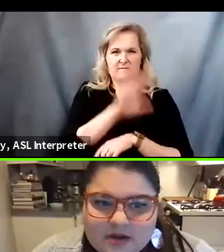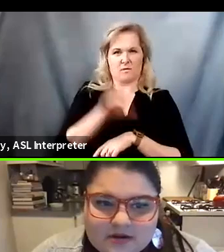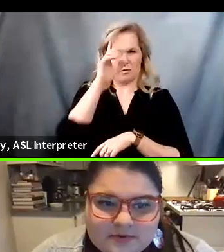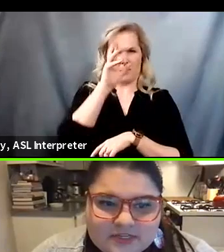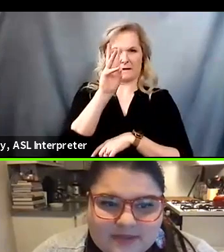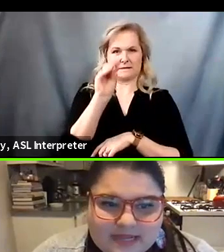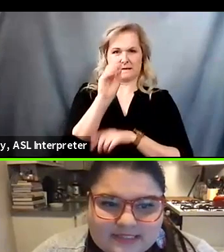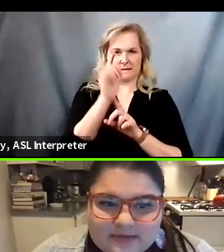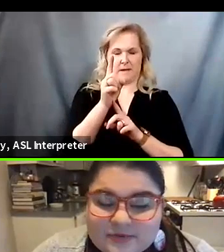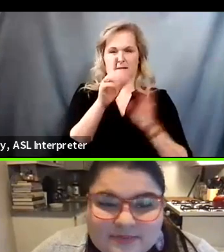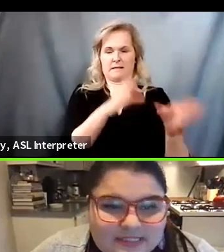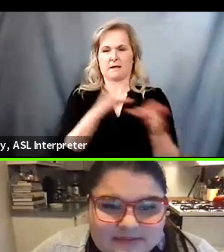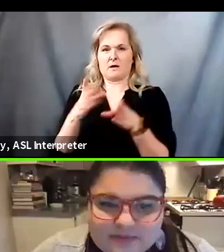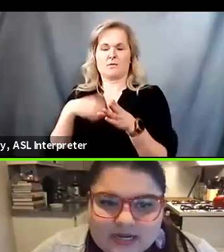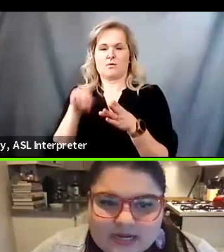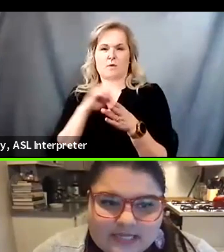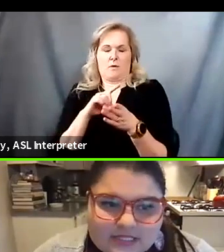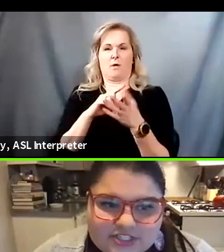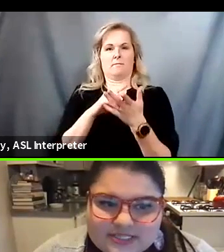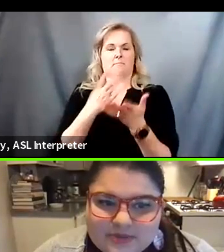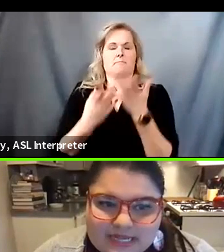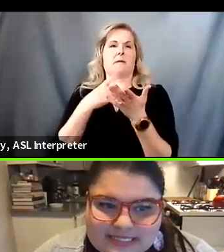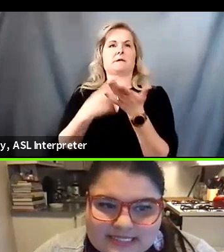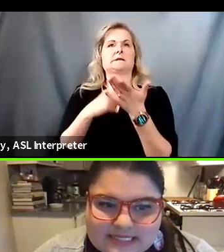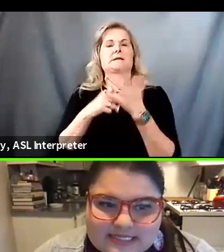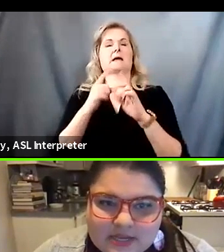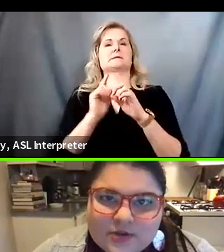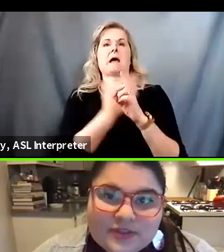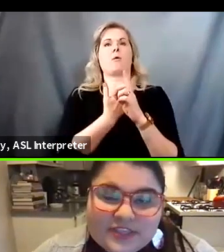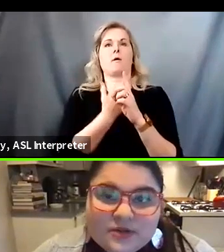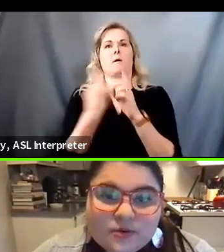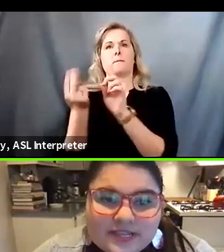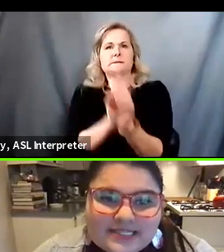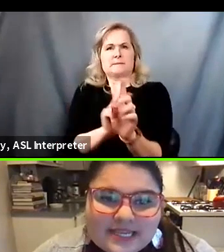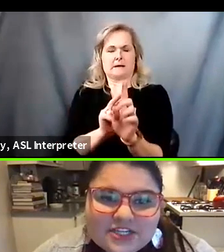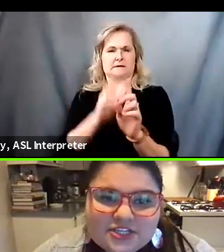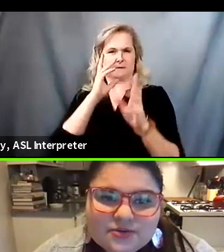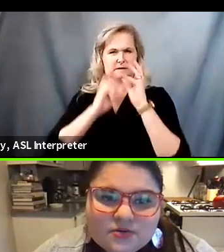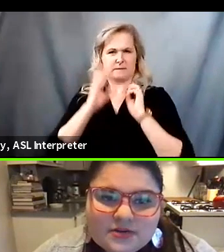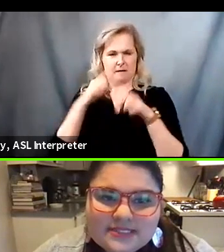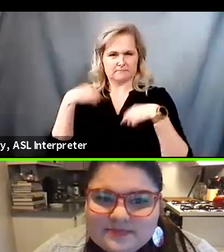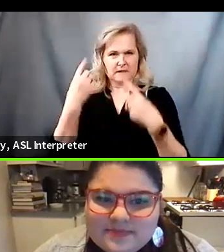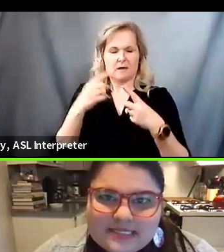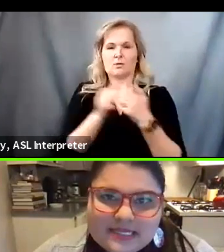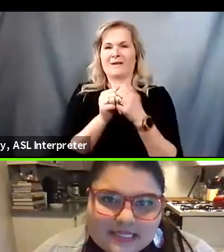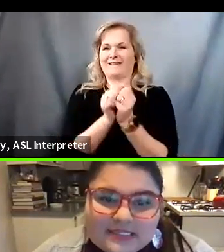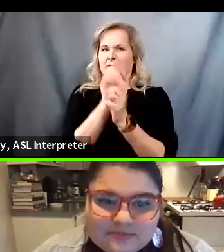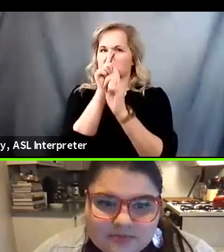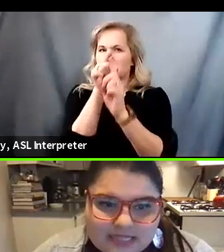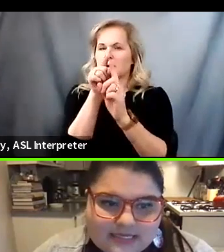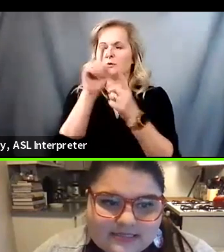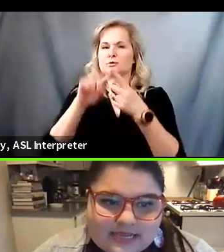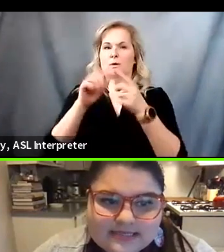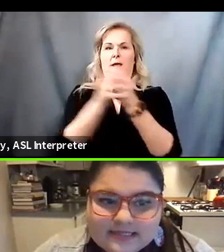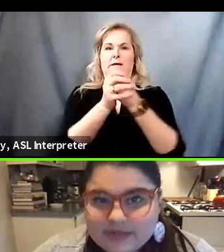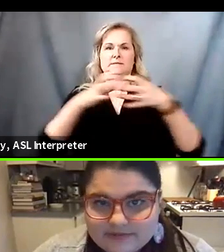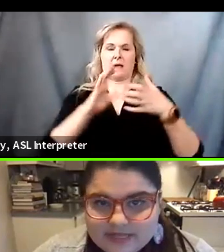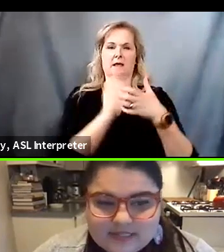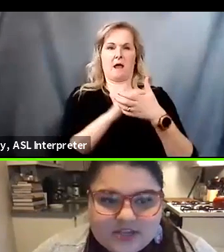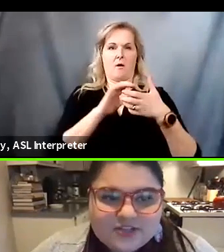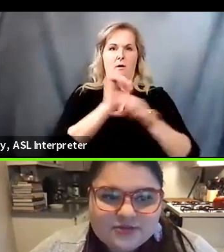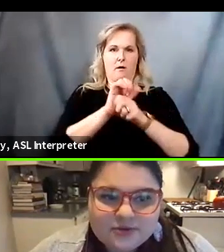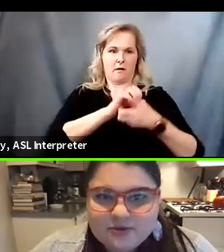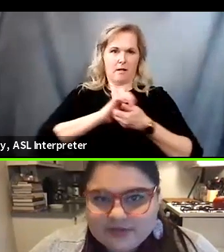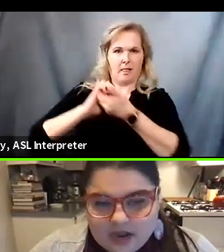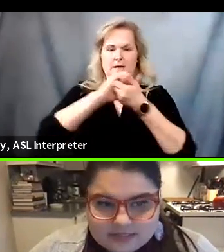from our respective embodied knowledges and practices with an orientation towards expanding collective practice as it is